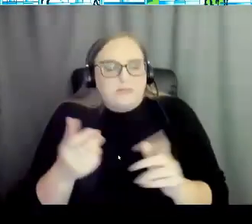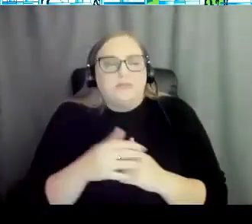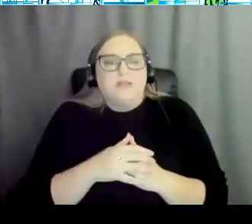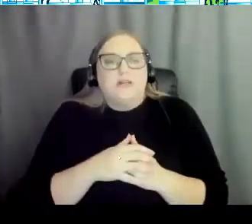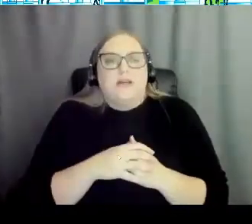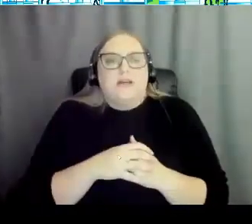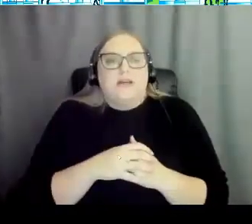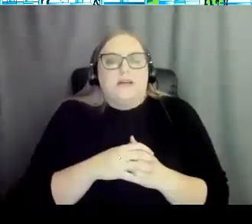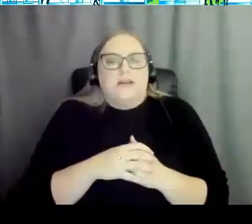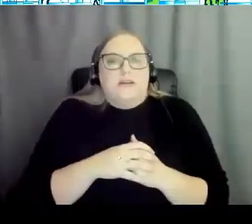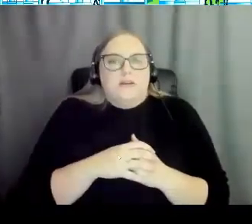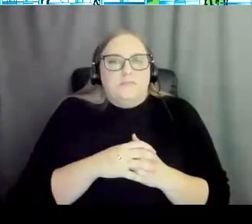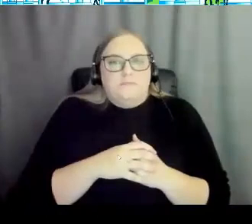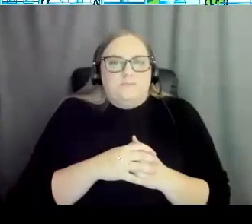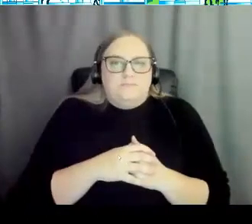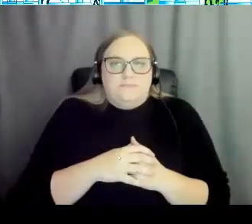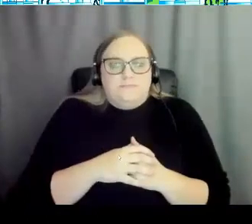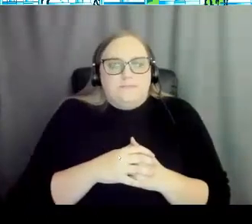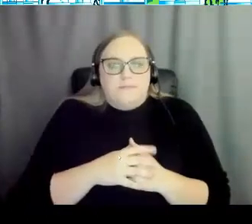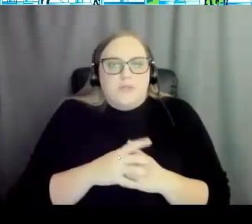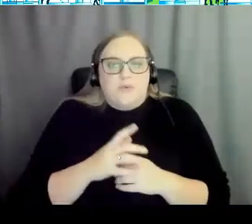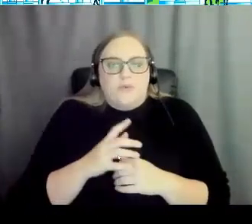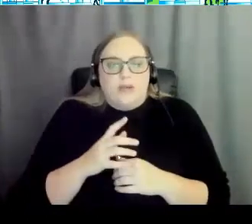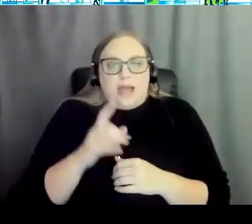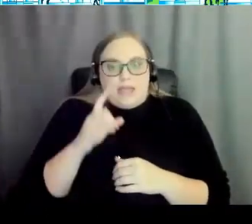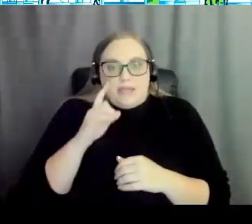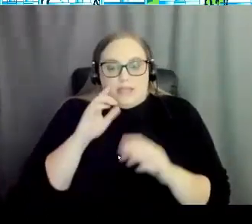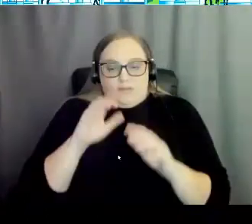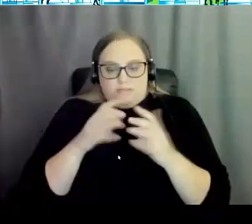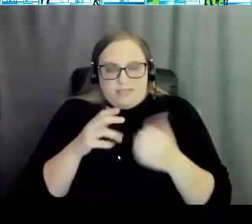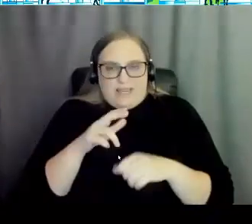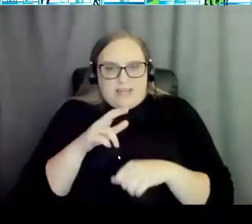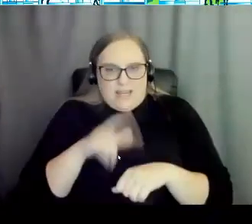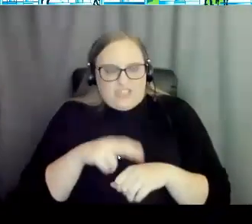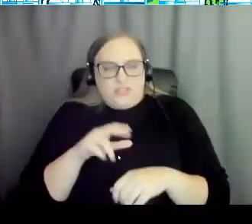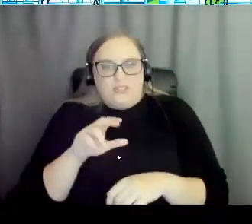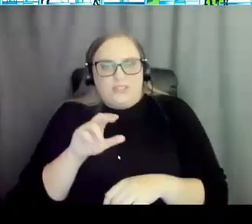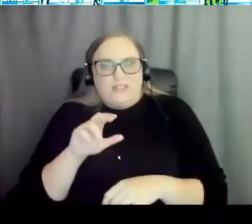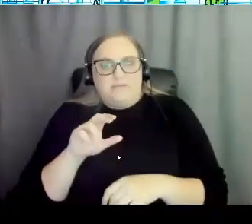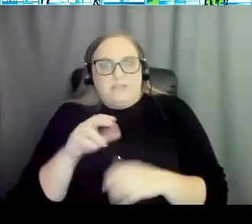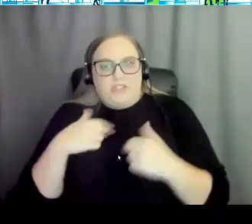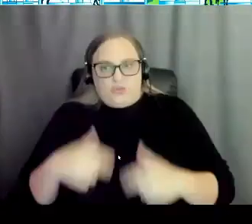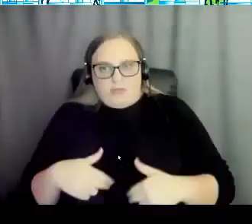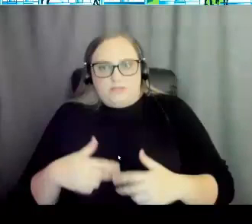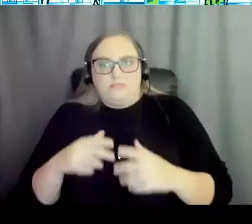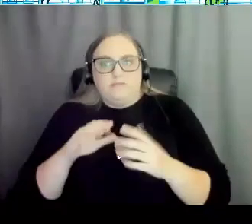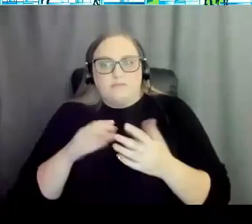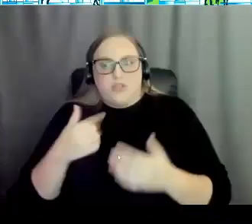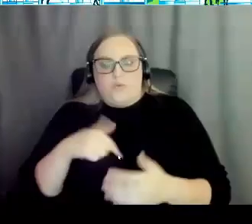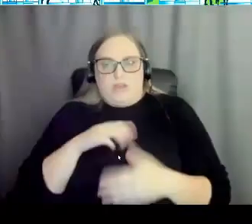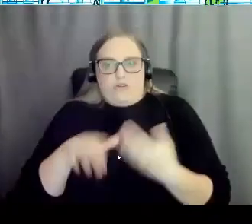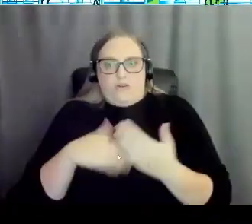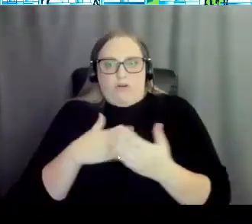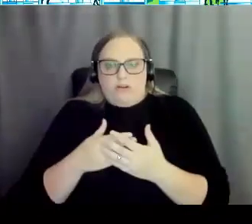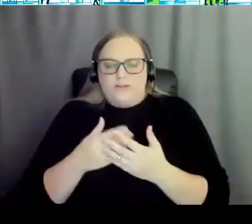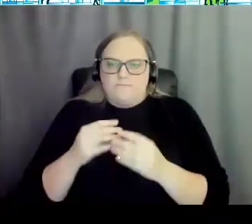I think as a nation, as a species, we're all kind of grappling with this. And